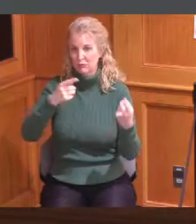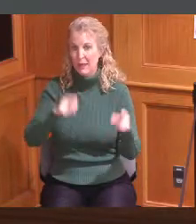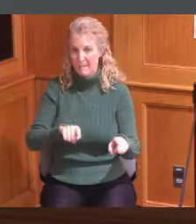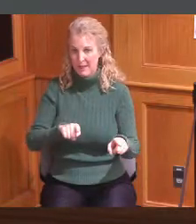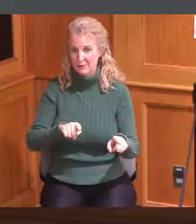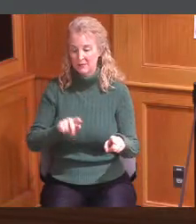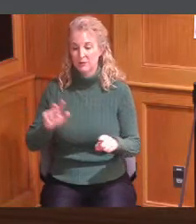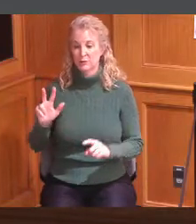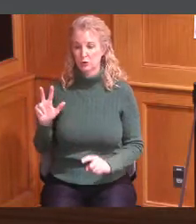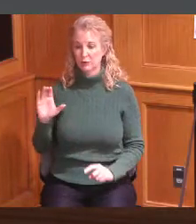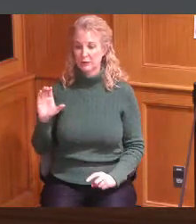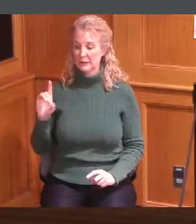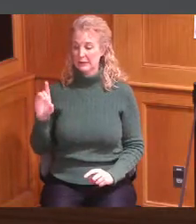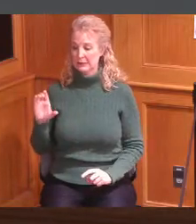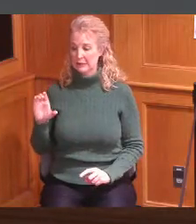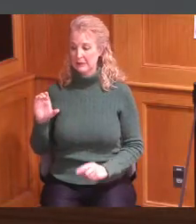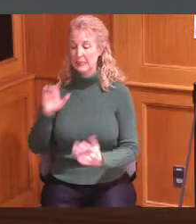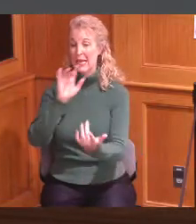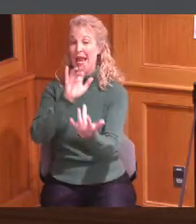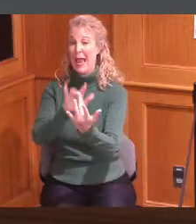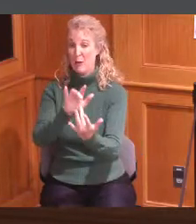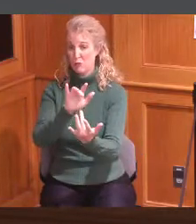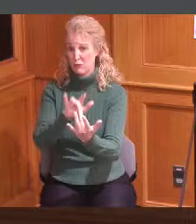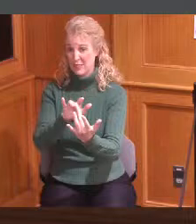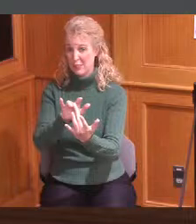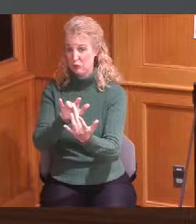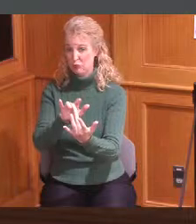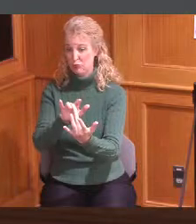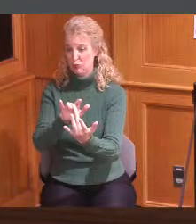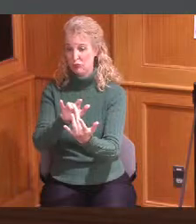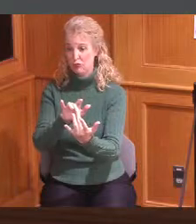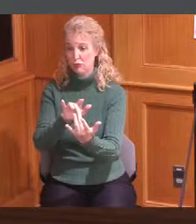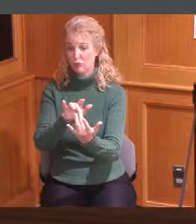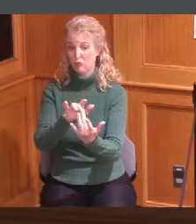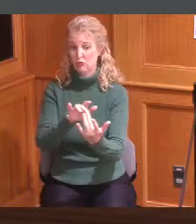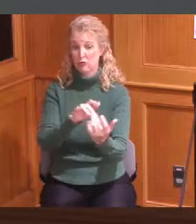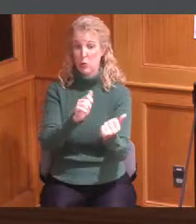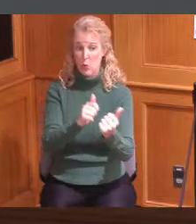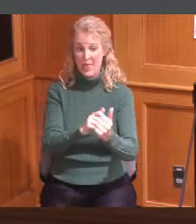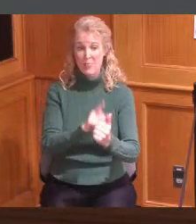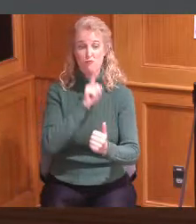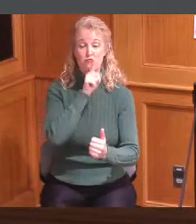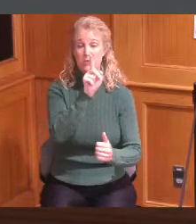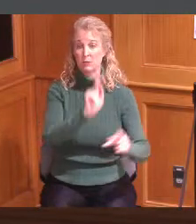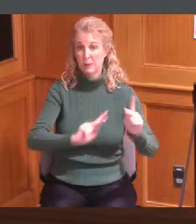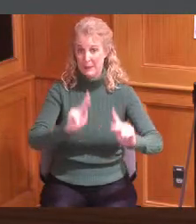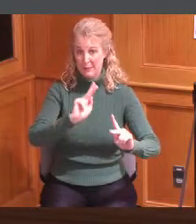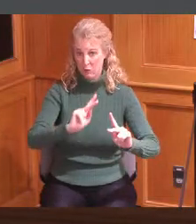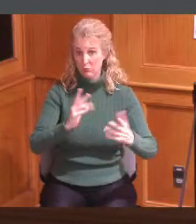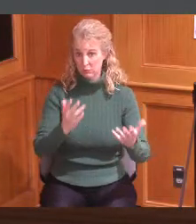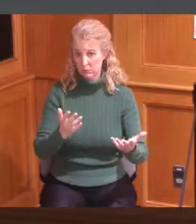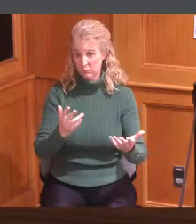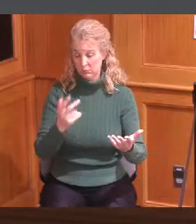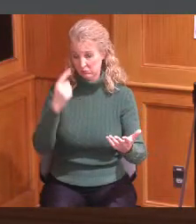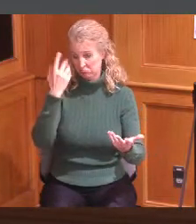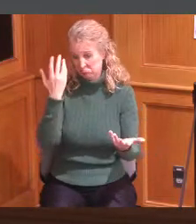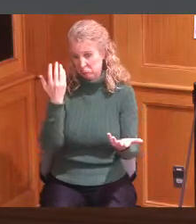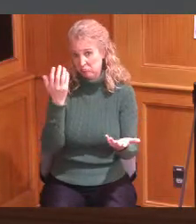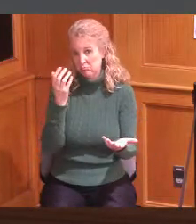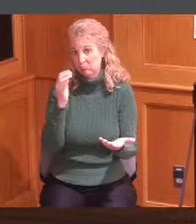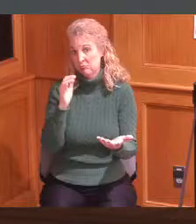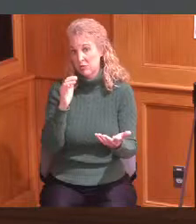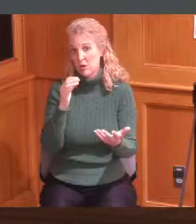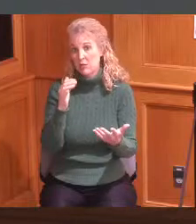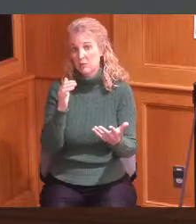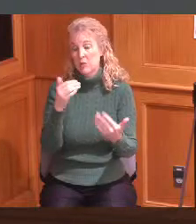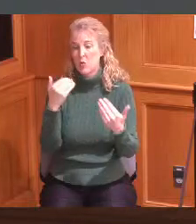the 3CDC street outreach folks and folks in the downtown area, and that's broken